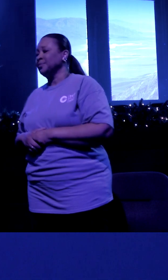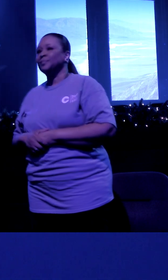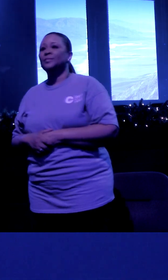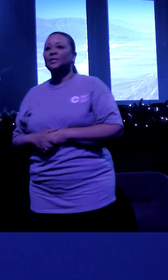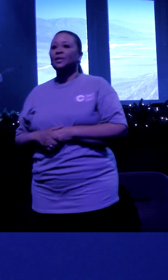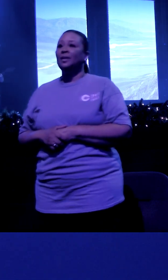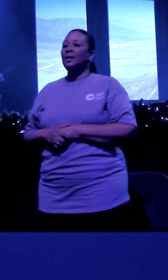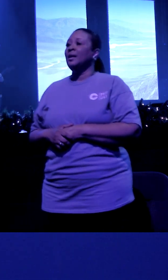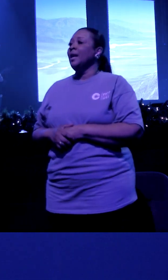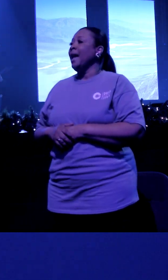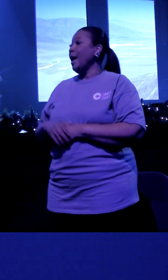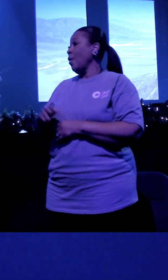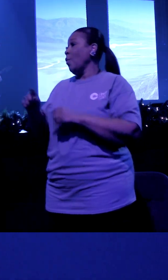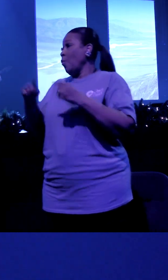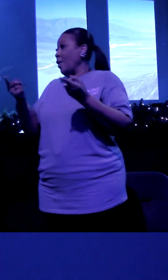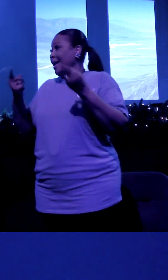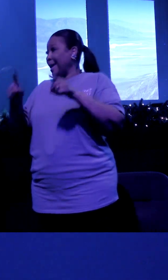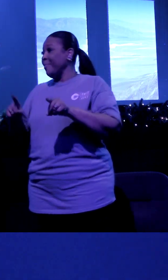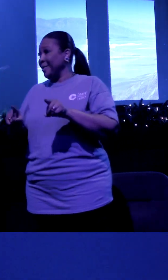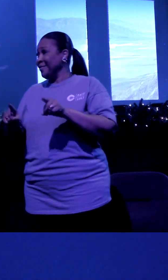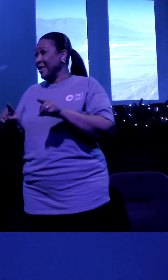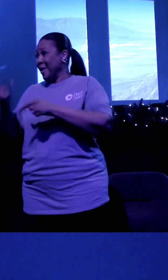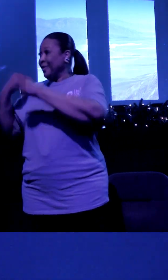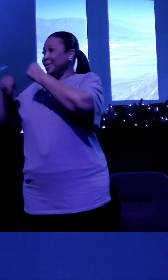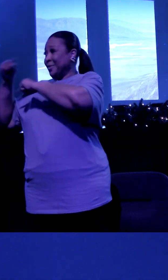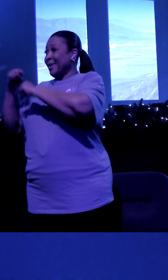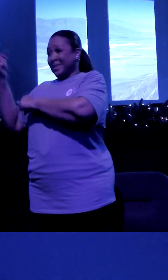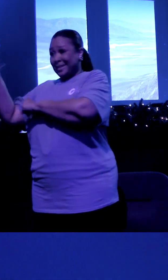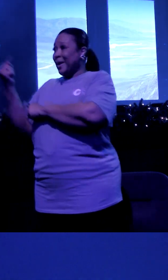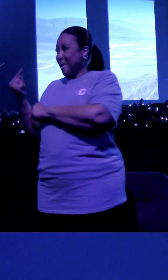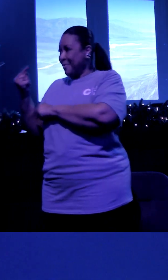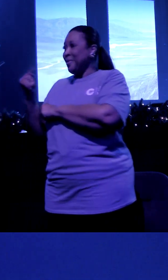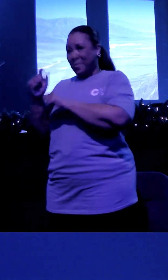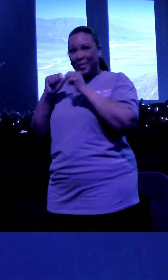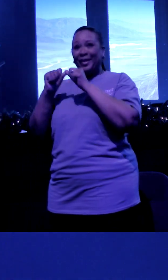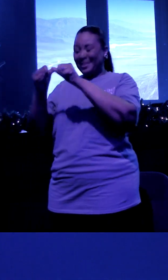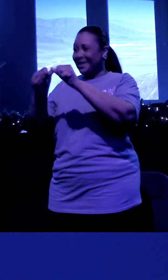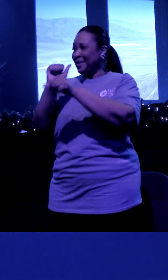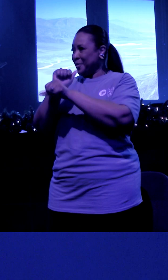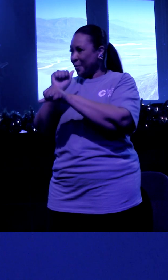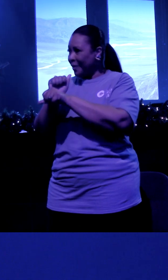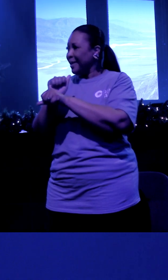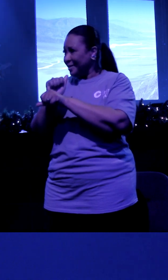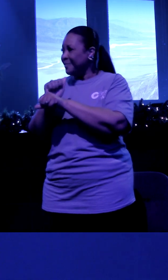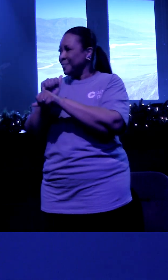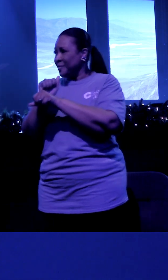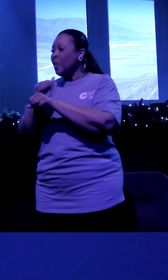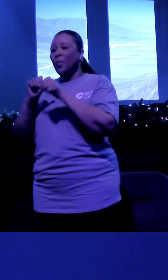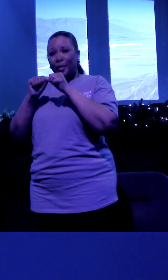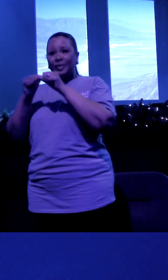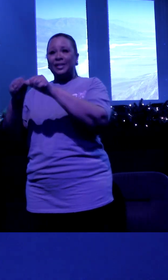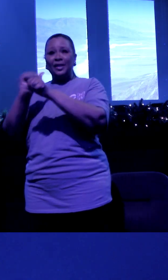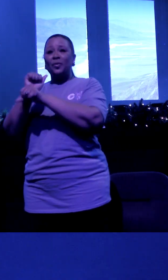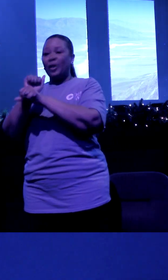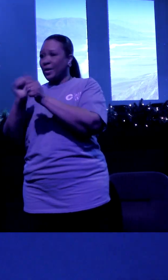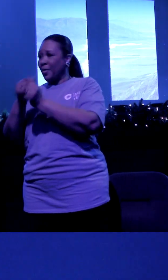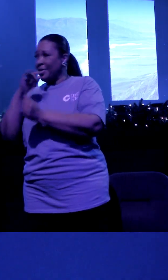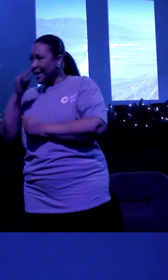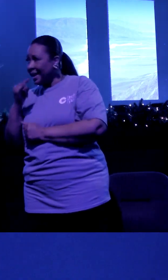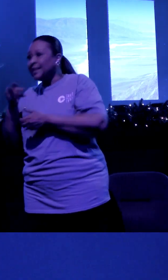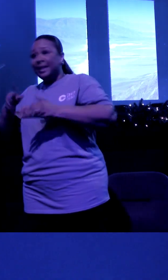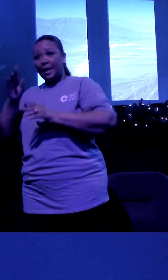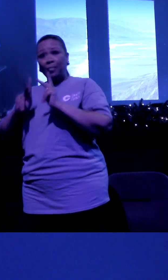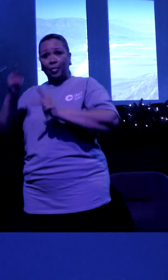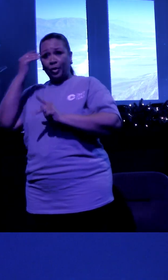And with young kids coming up, I'm excited for the next generation. I'm gonna continue that work. I'm gonna continue the work, letting people